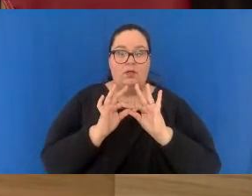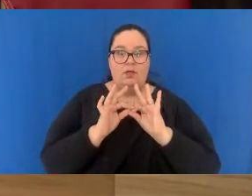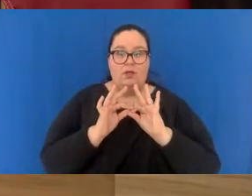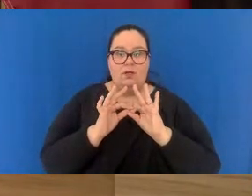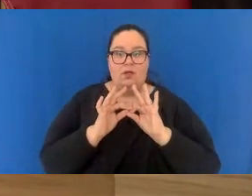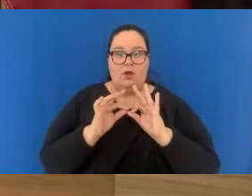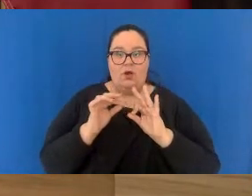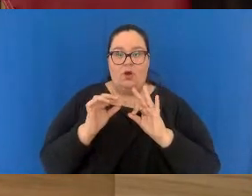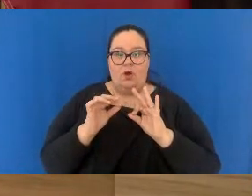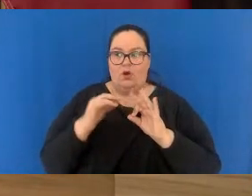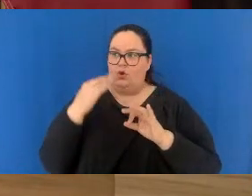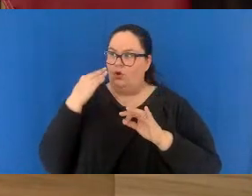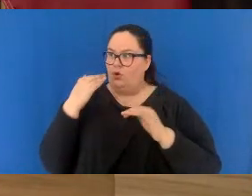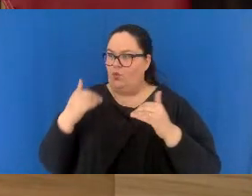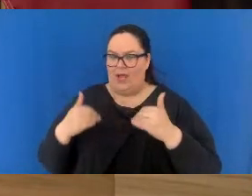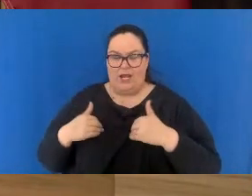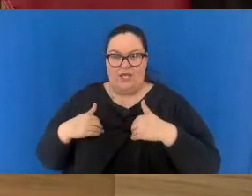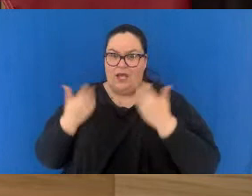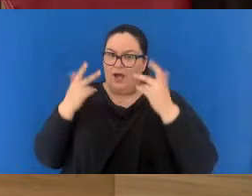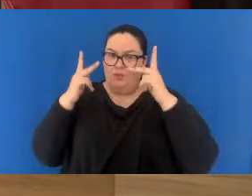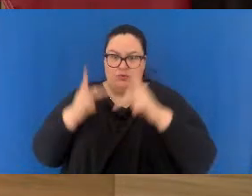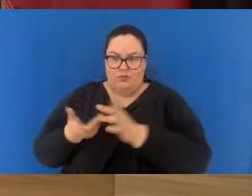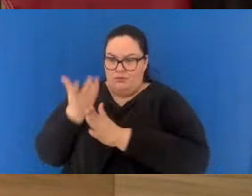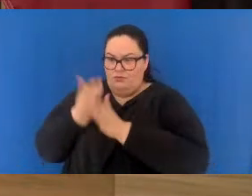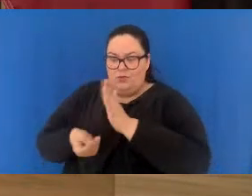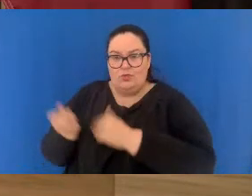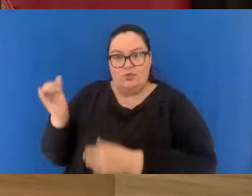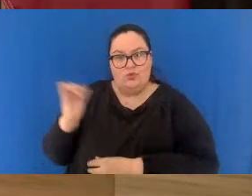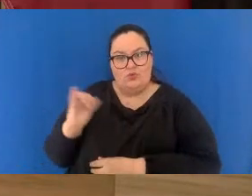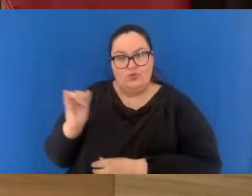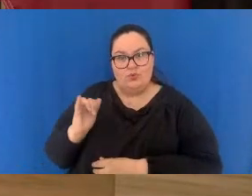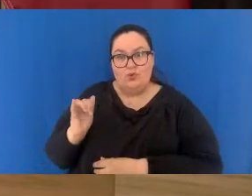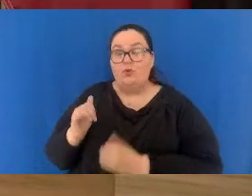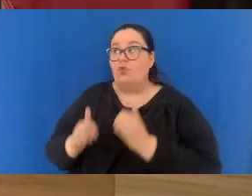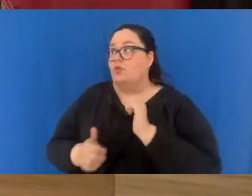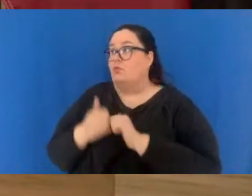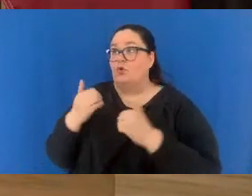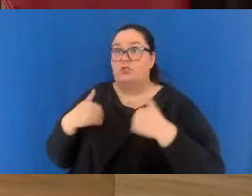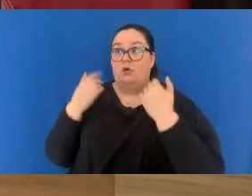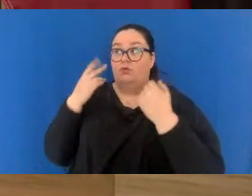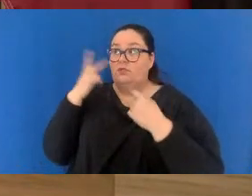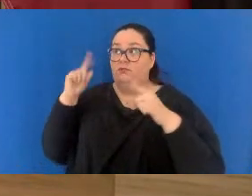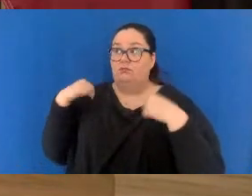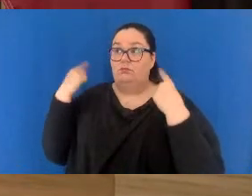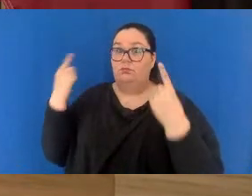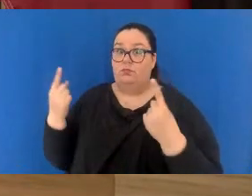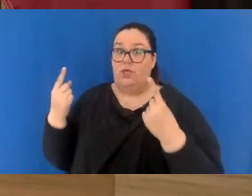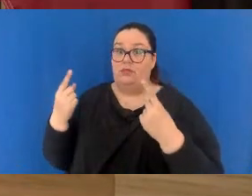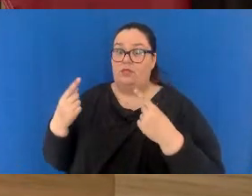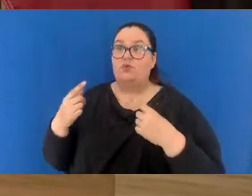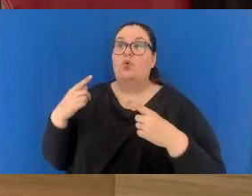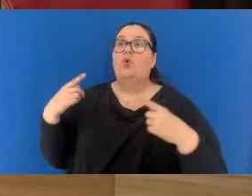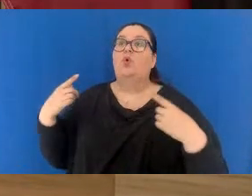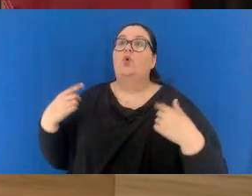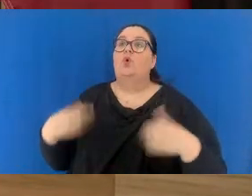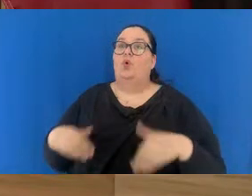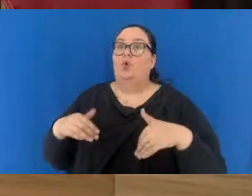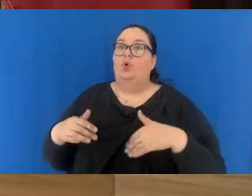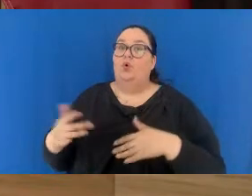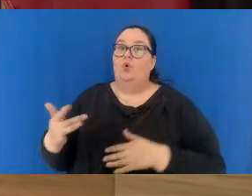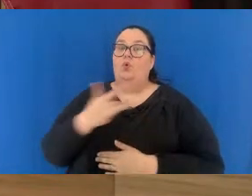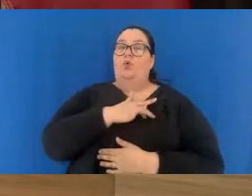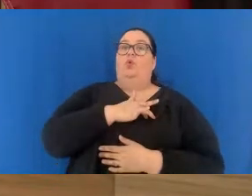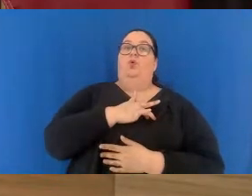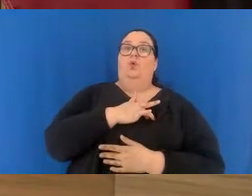younger person pass away, the youngest person that we have seen yet. And I think that hits hard for a lot of people at an emotional